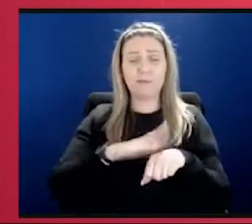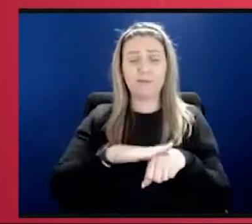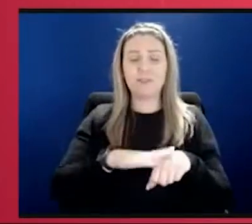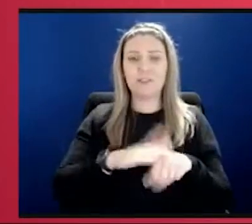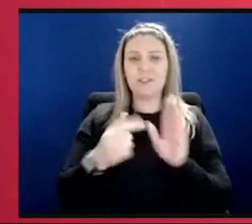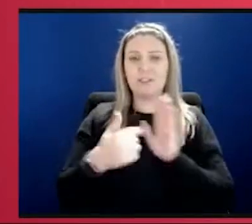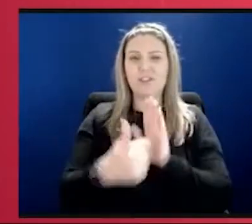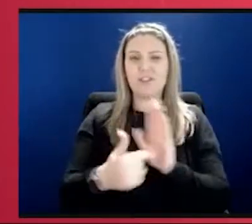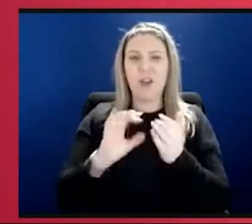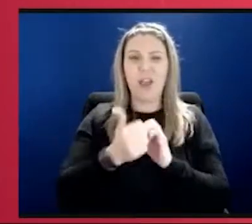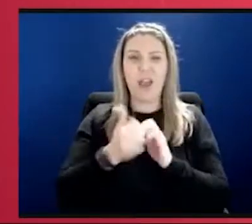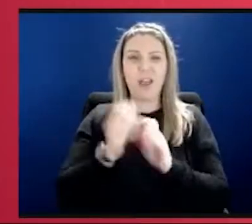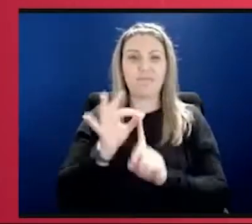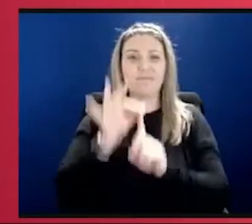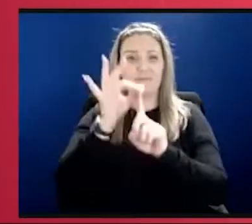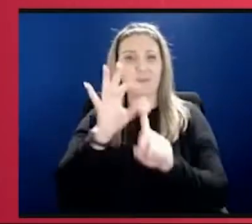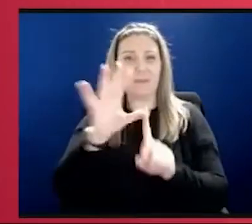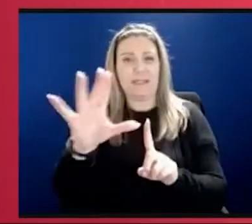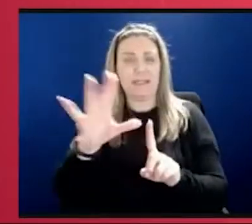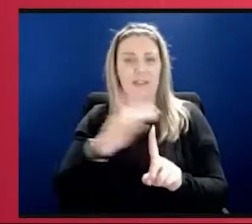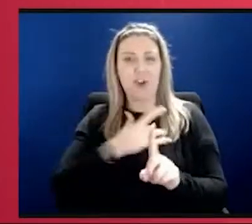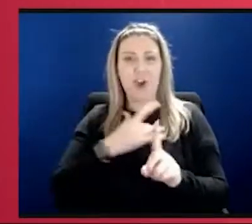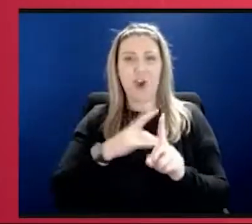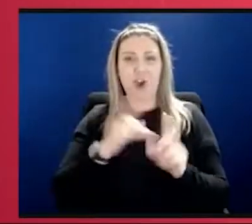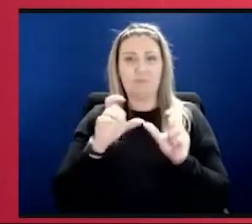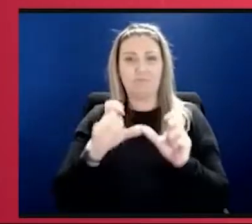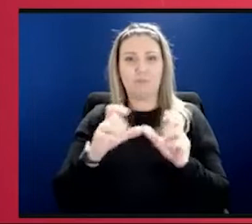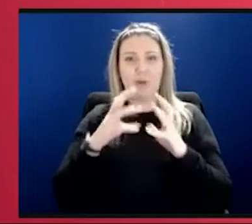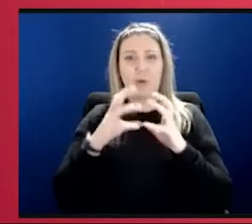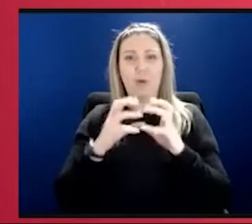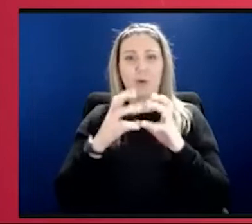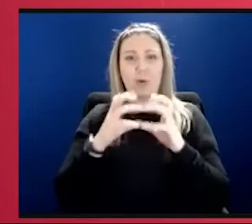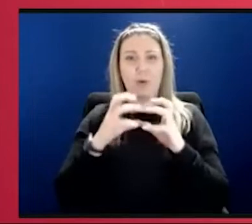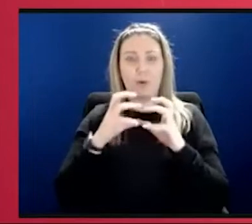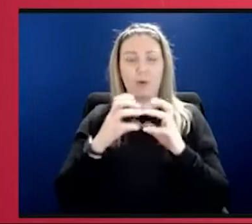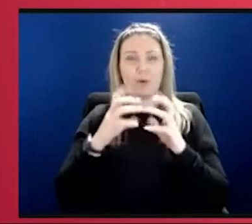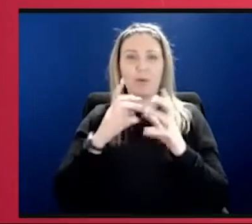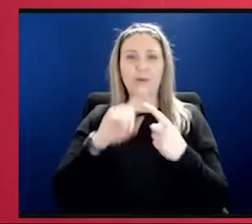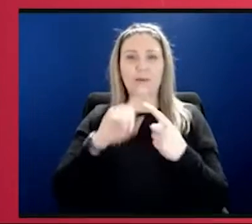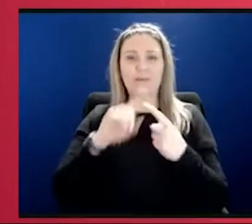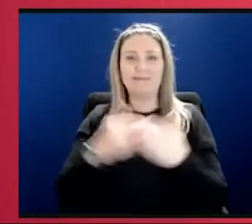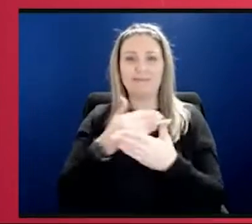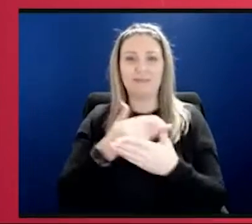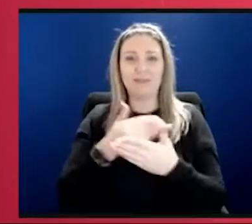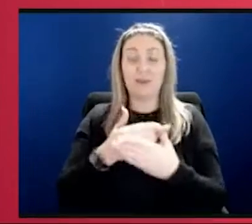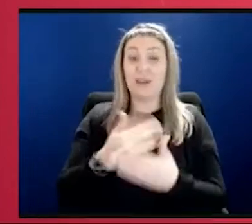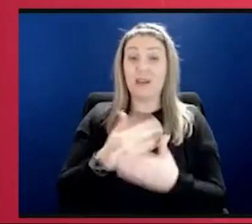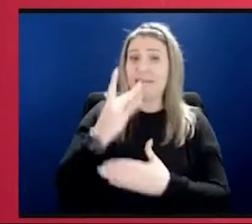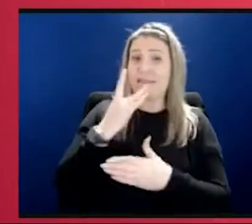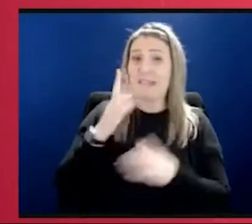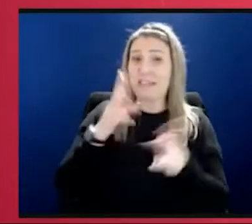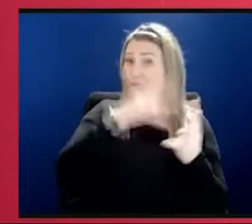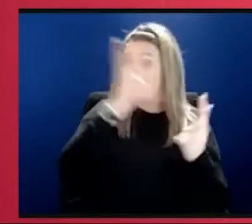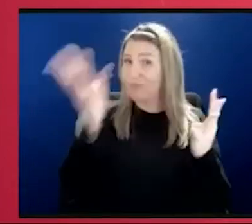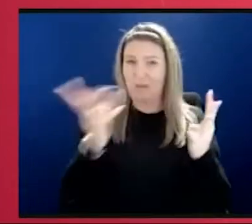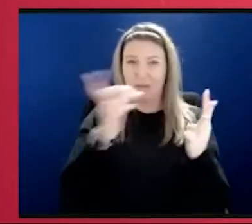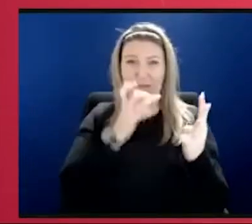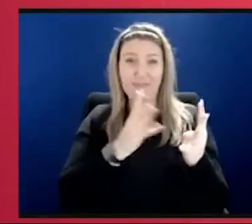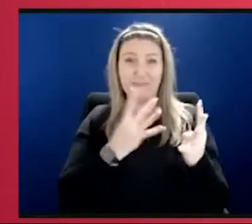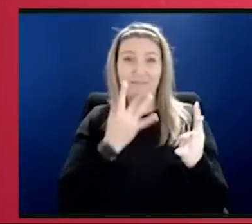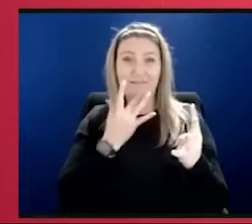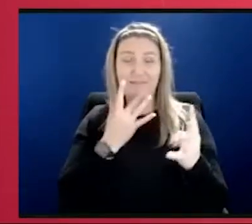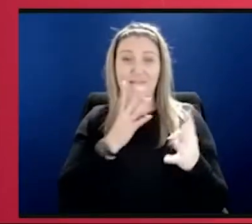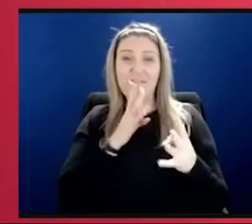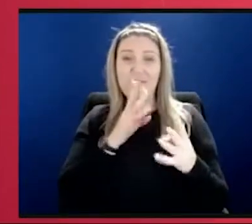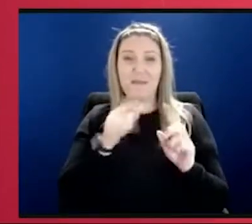doctors kept his heart pumping till he could get a new one. And taste the rainbow. We're not talking about Skittles. What to remember the next time you make your